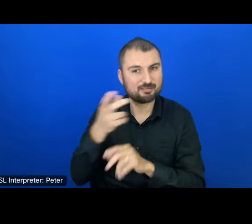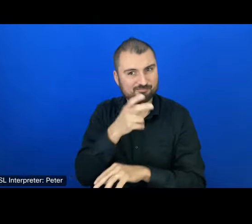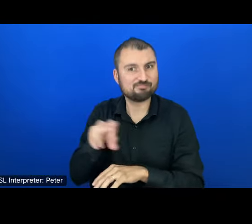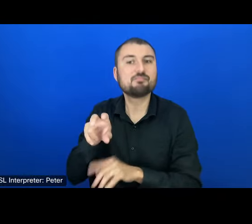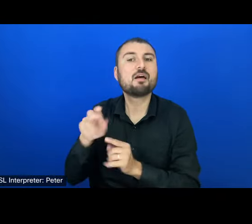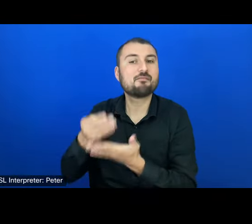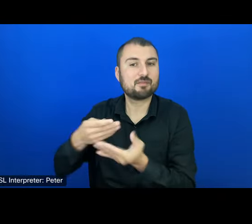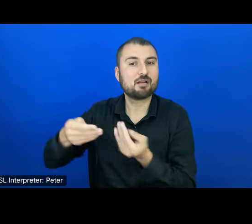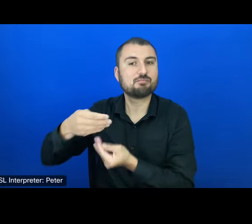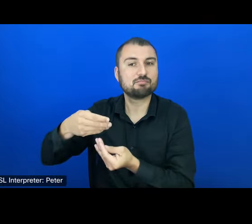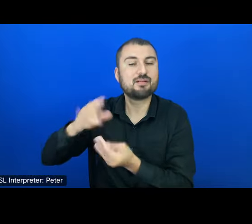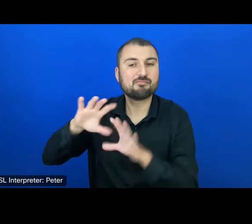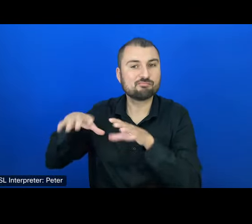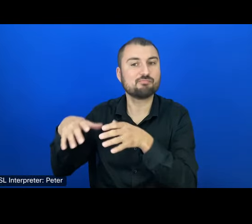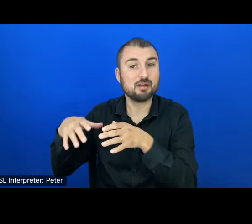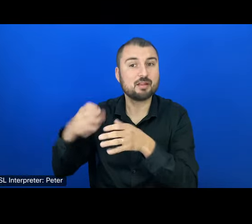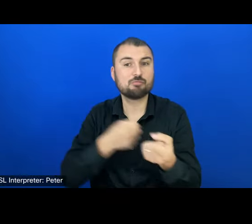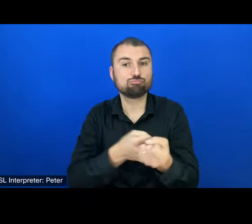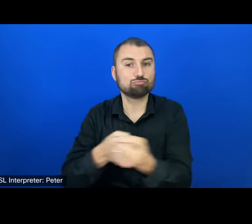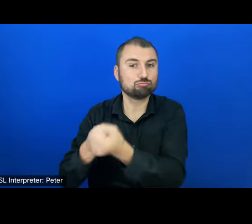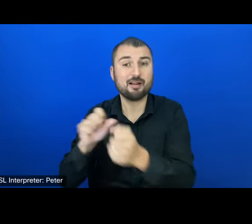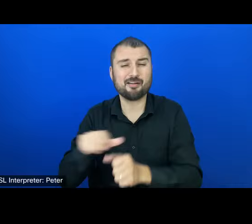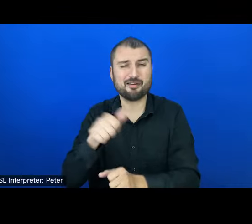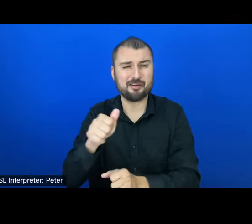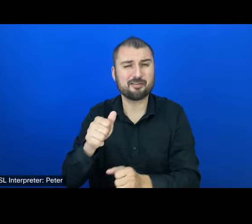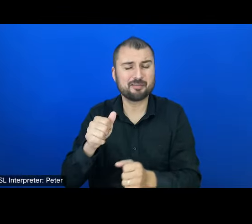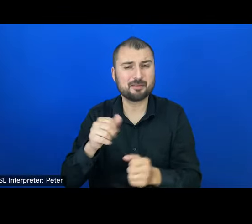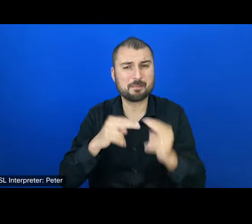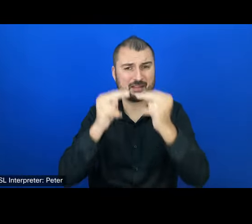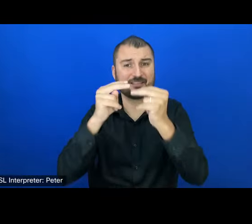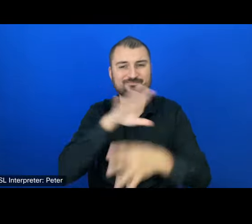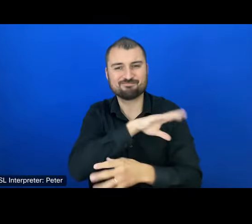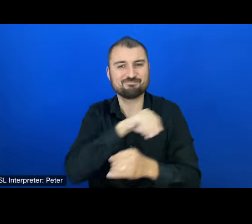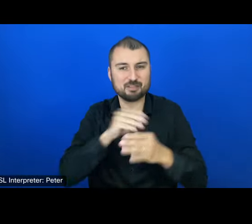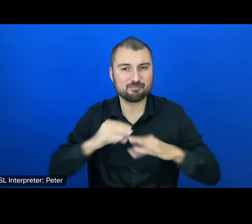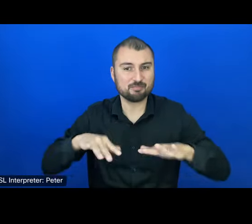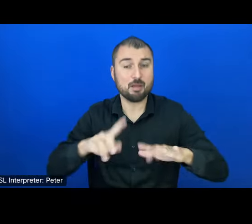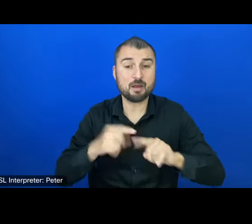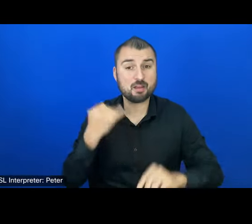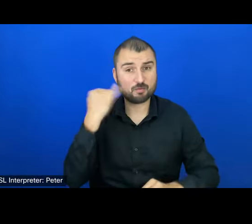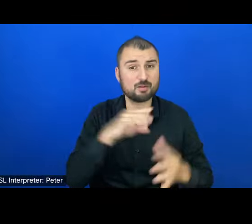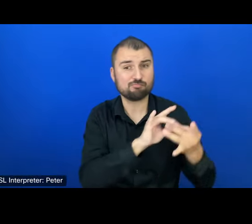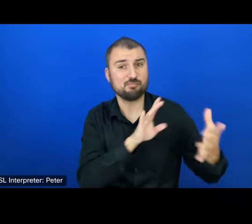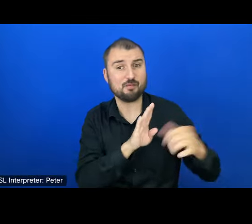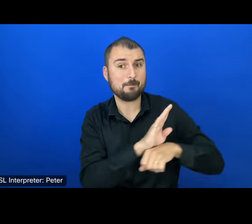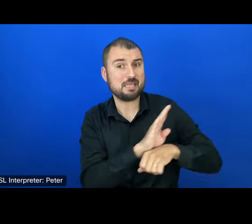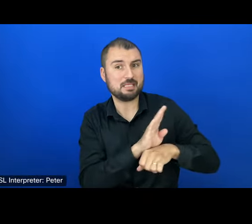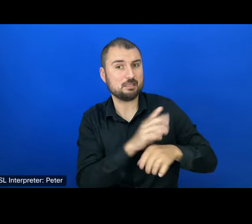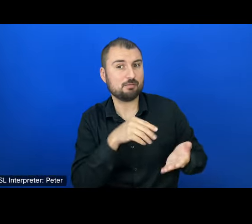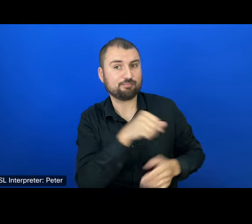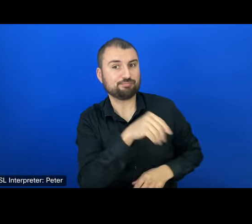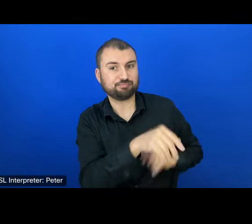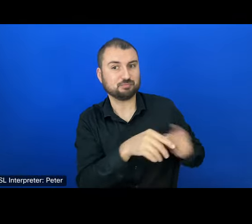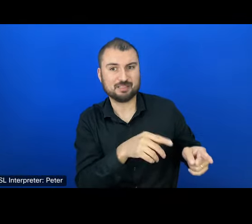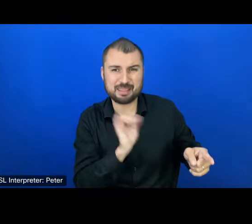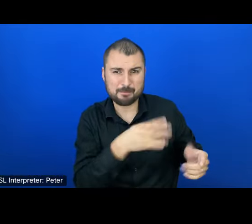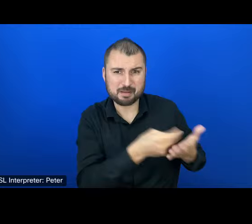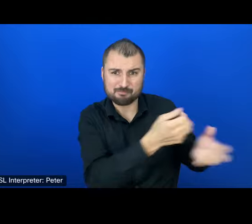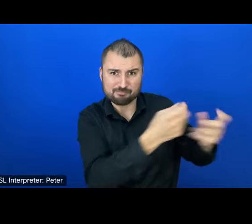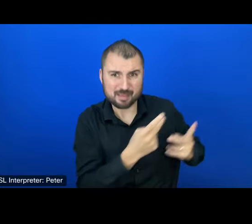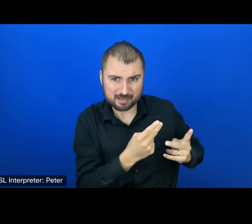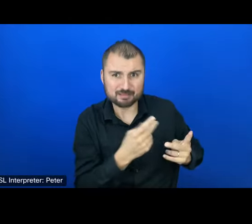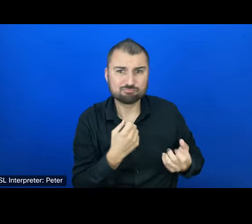sustain all the other buildings on campus. Currently, when we lease from a commercial entity, that's payment that doesn't get returned back to help support